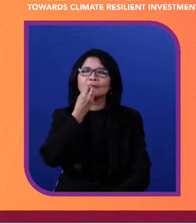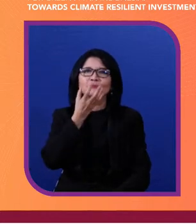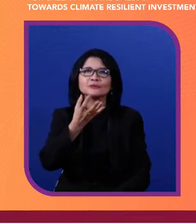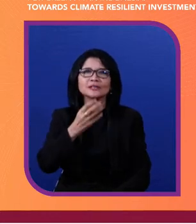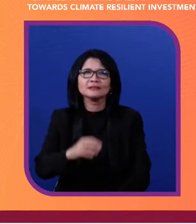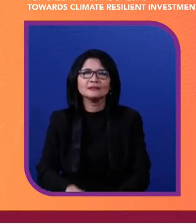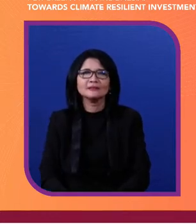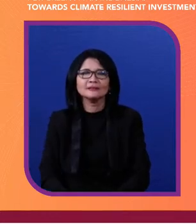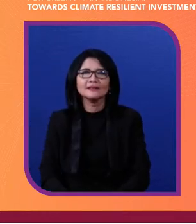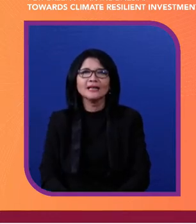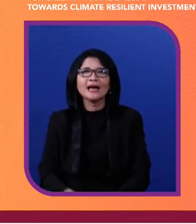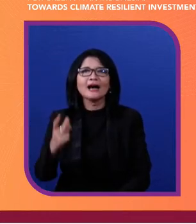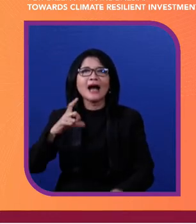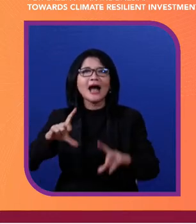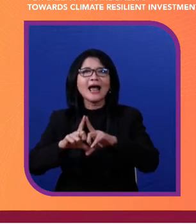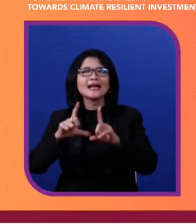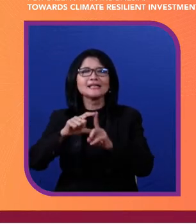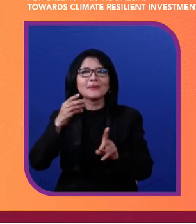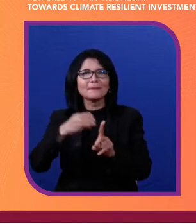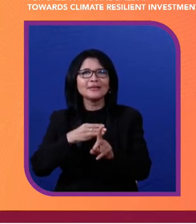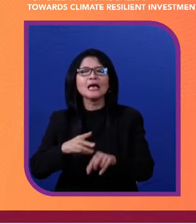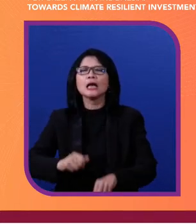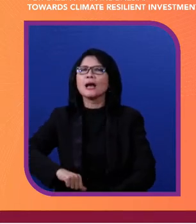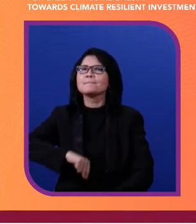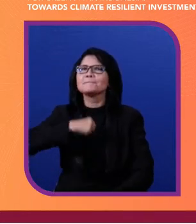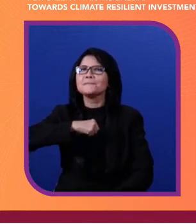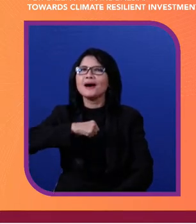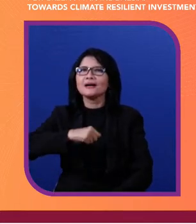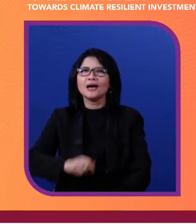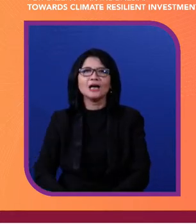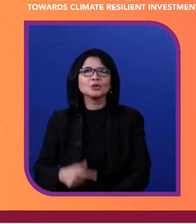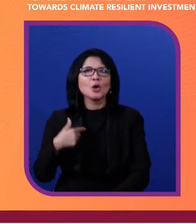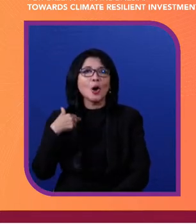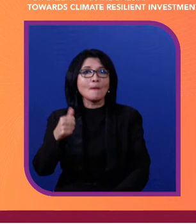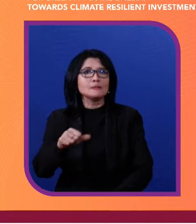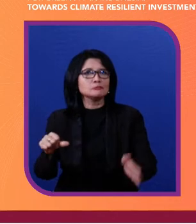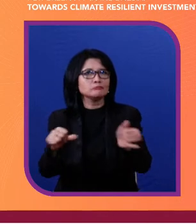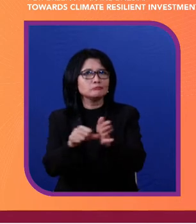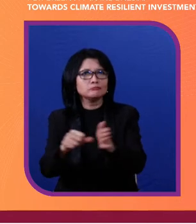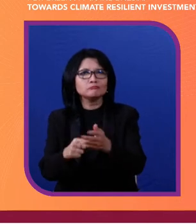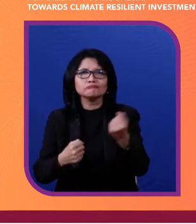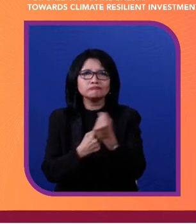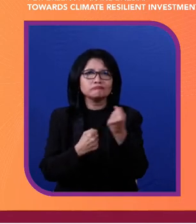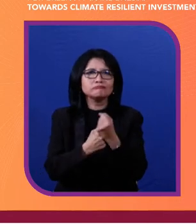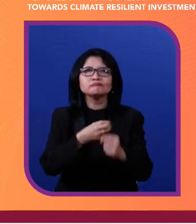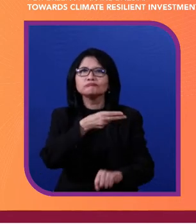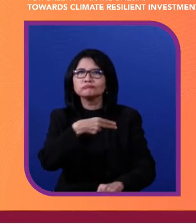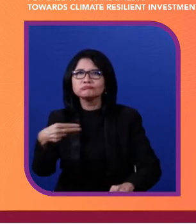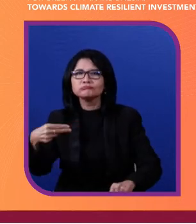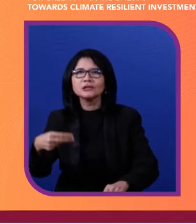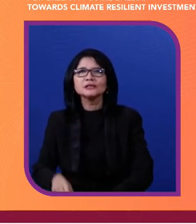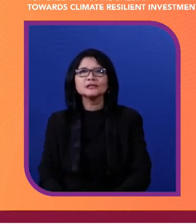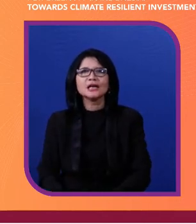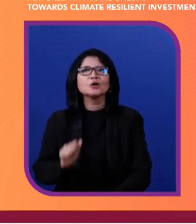from Anywhere in helping Indonesia edisi